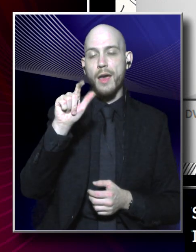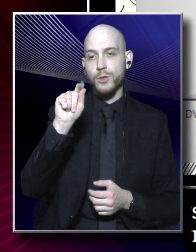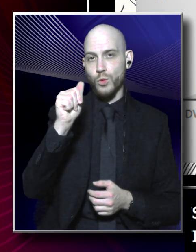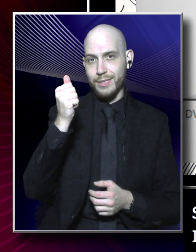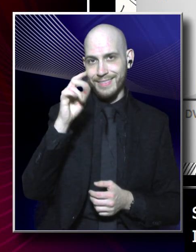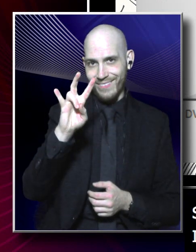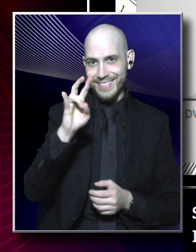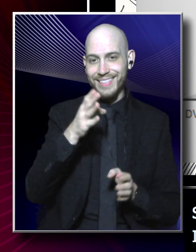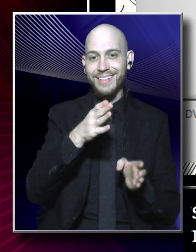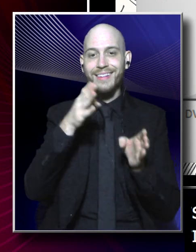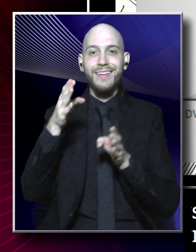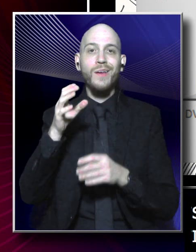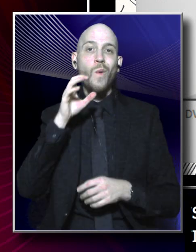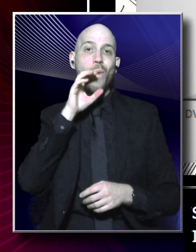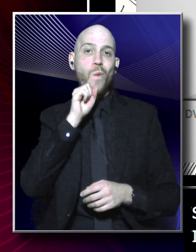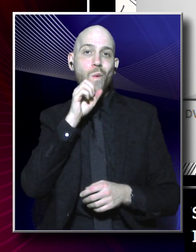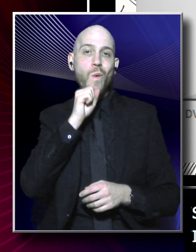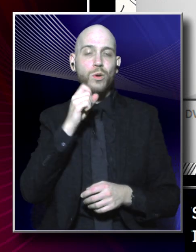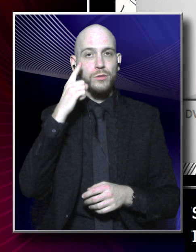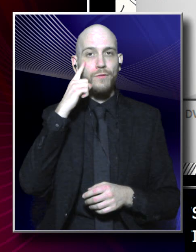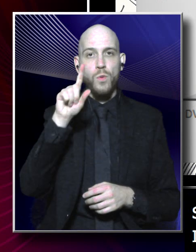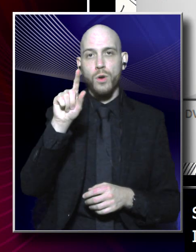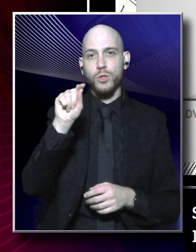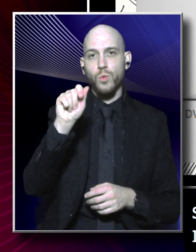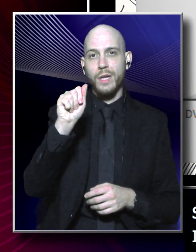for 2018.